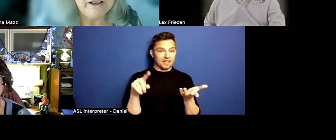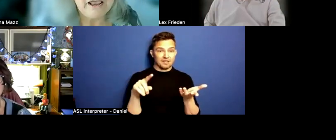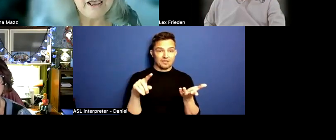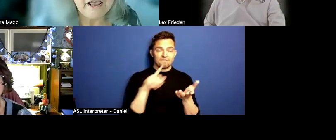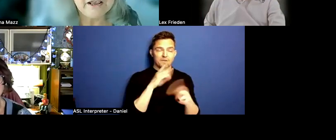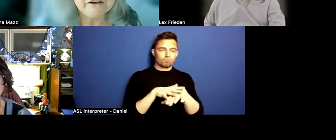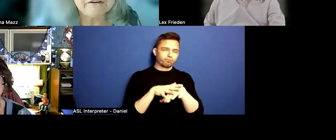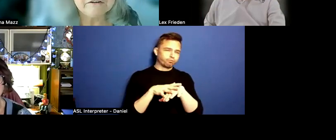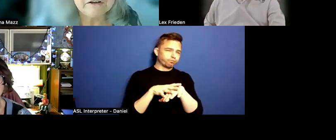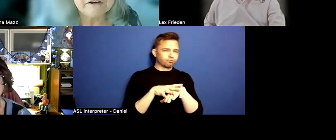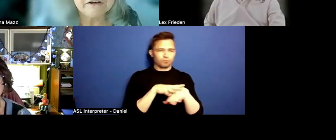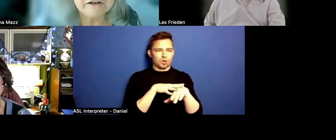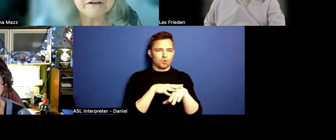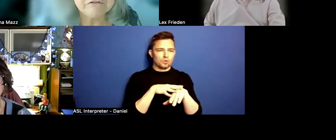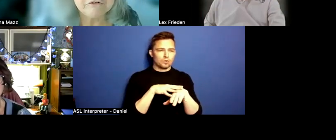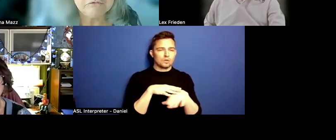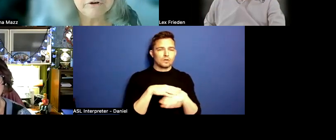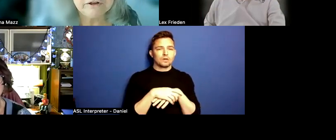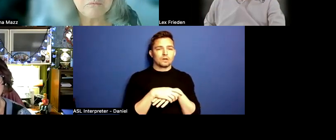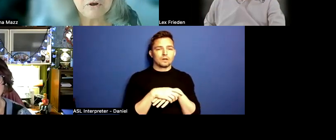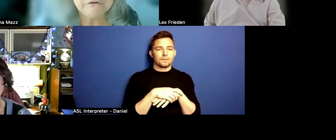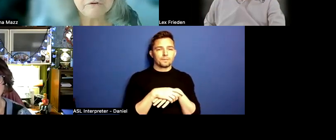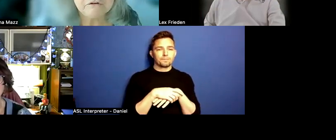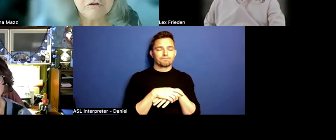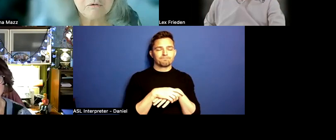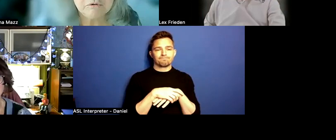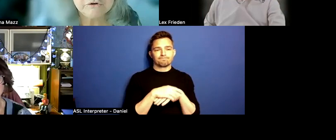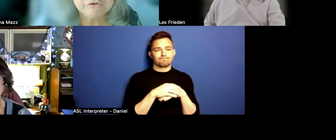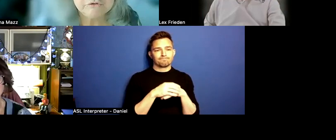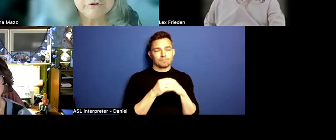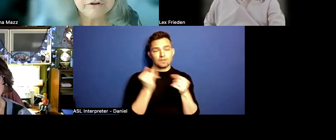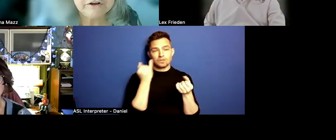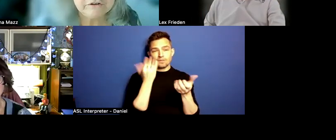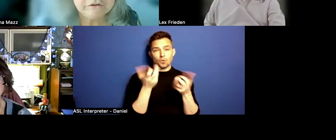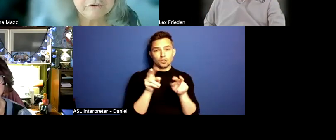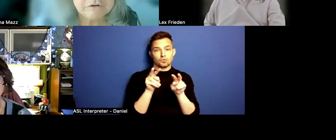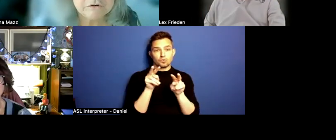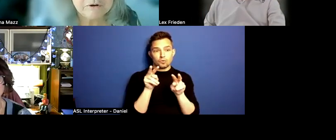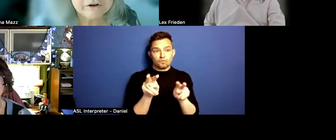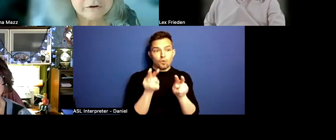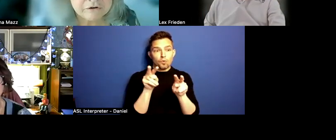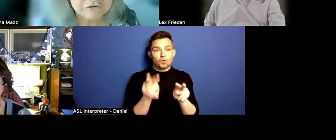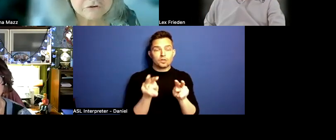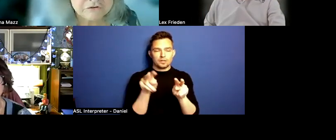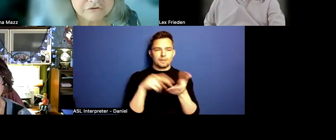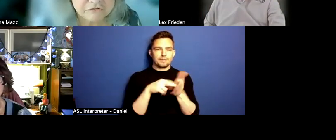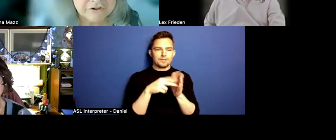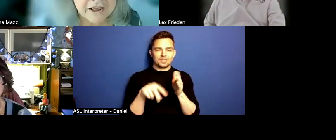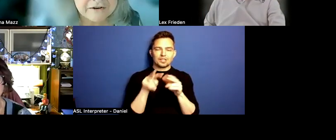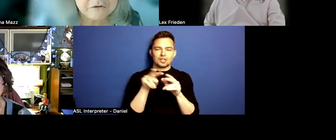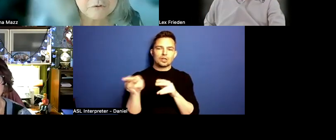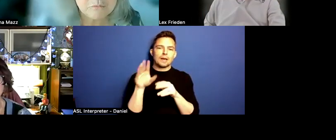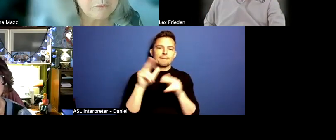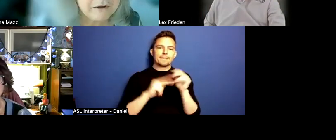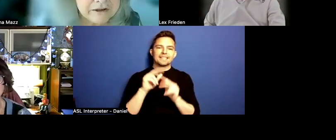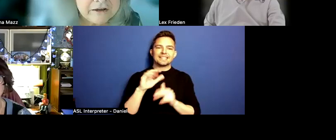slow. And if you really want to look forward, you really need to look to the building codes to